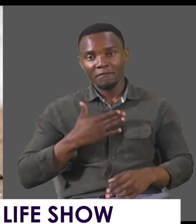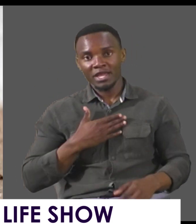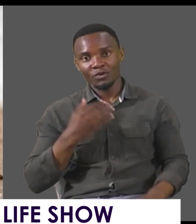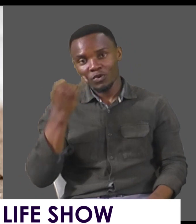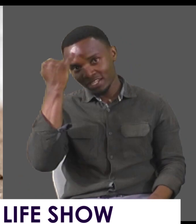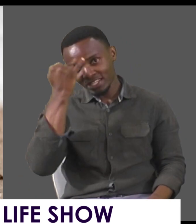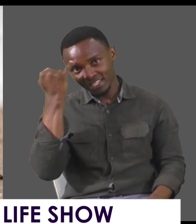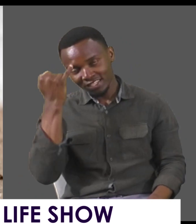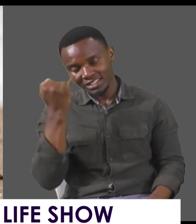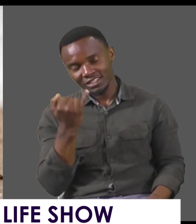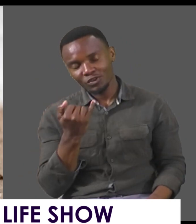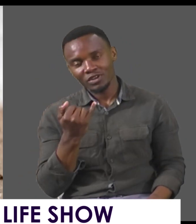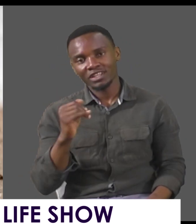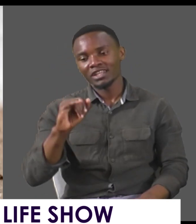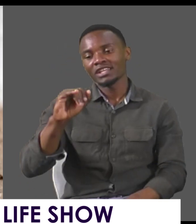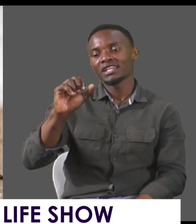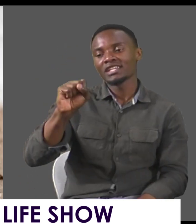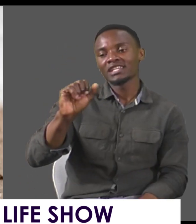God I'm alive.